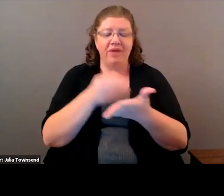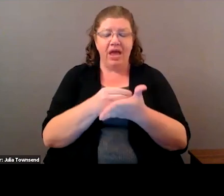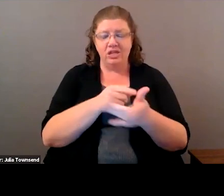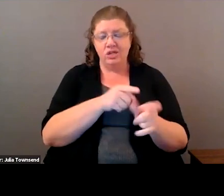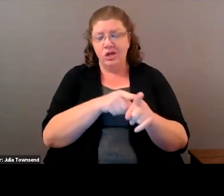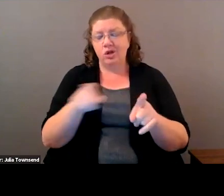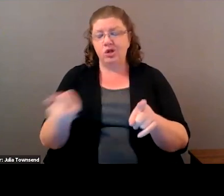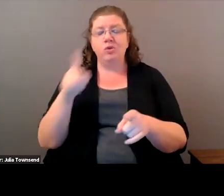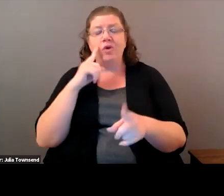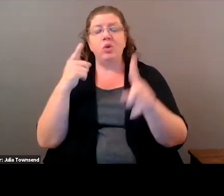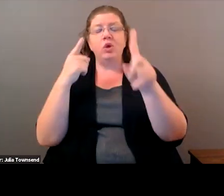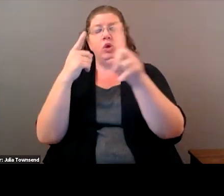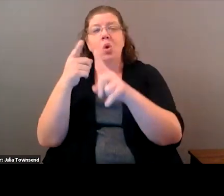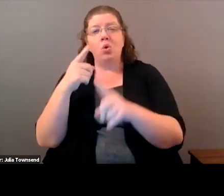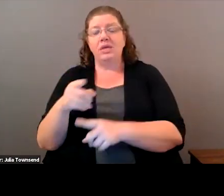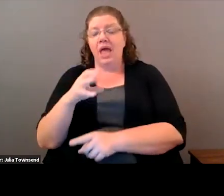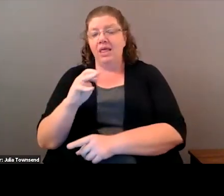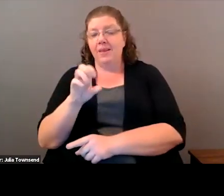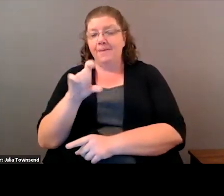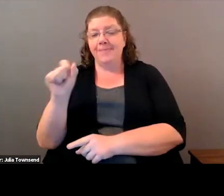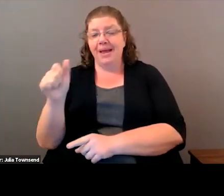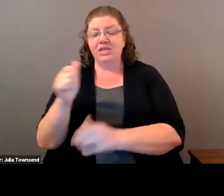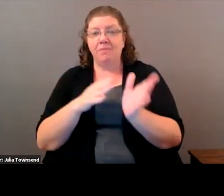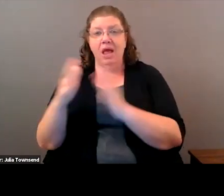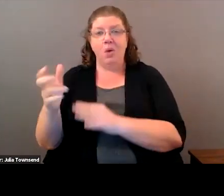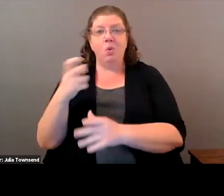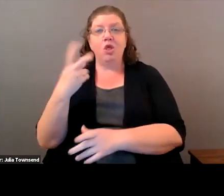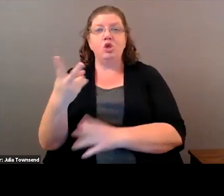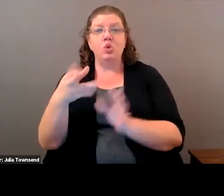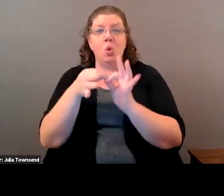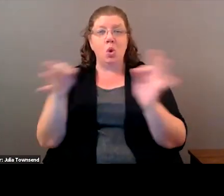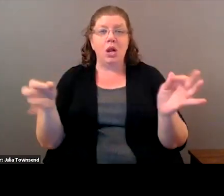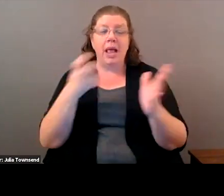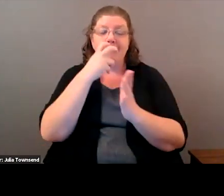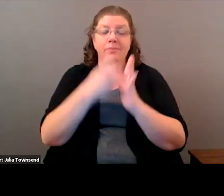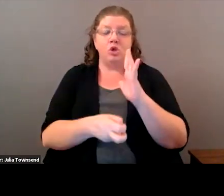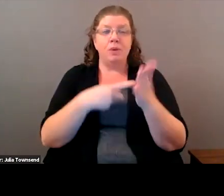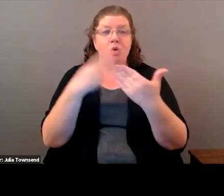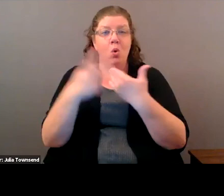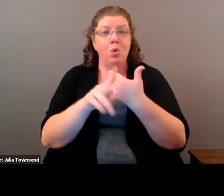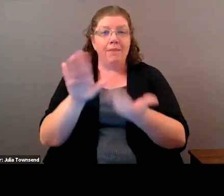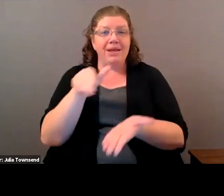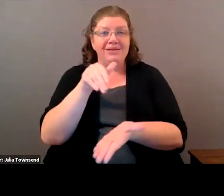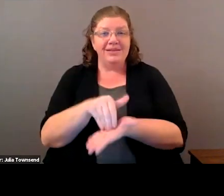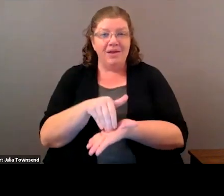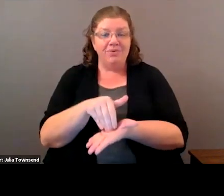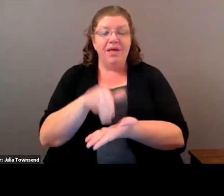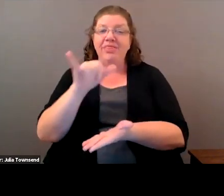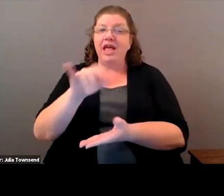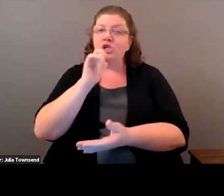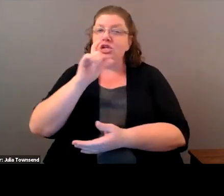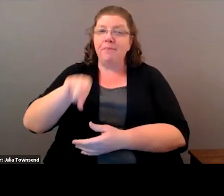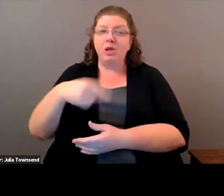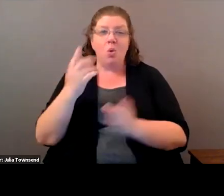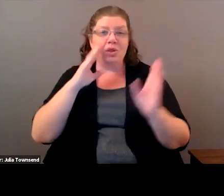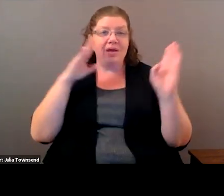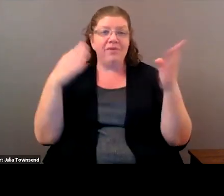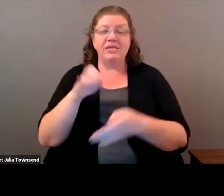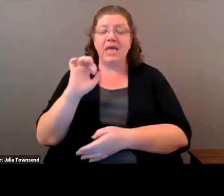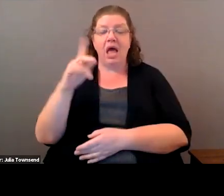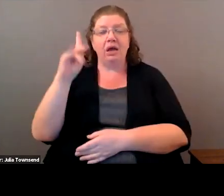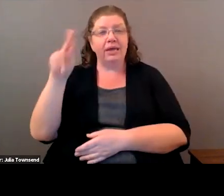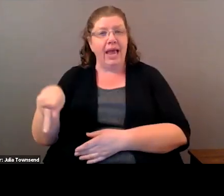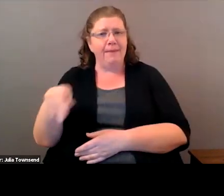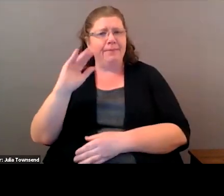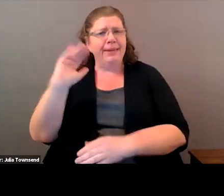furthering the goals of the Meta Plan with the dual immersion program as its centerpiece. That should not be the only focus of LCAP, but it seems to